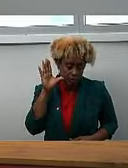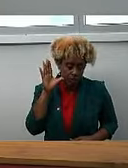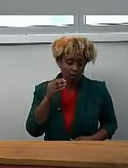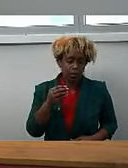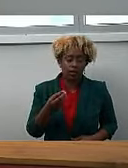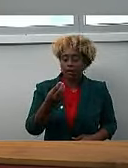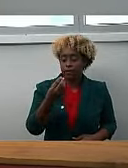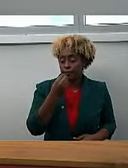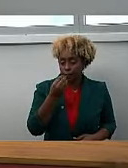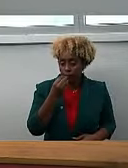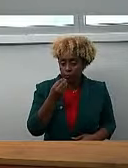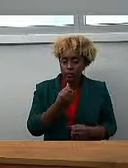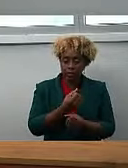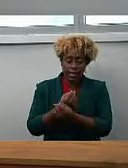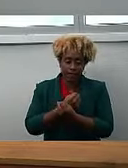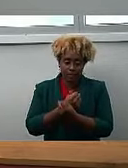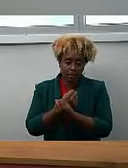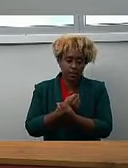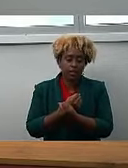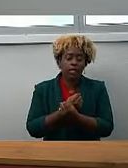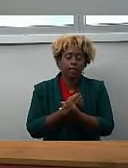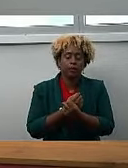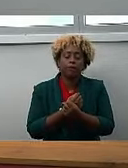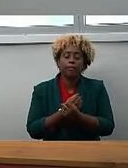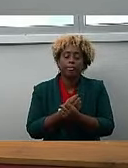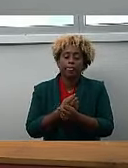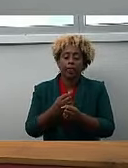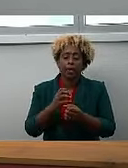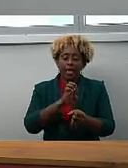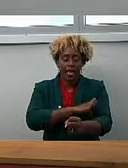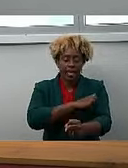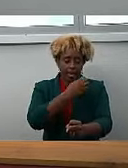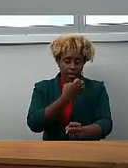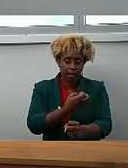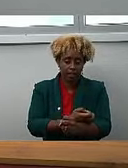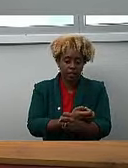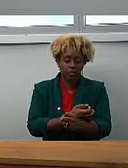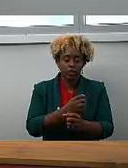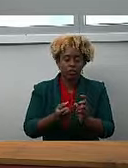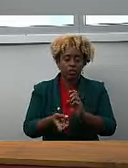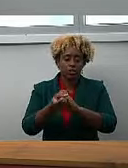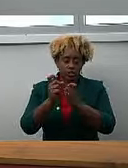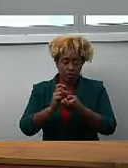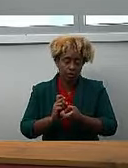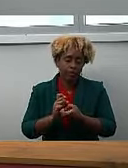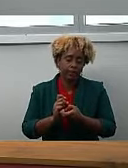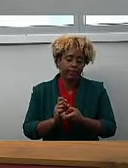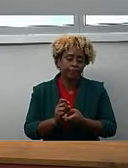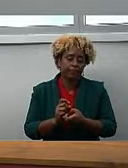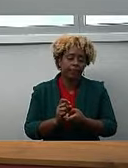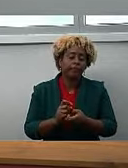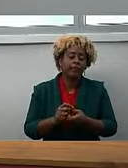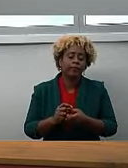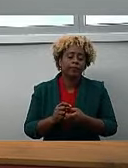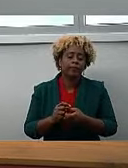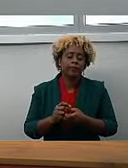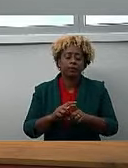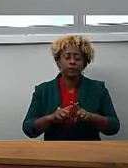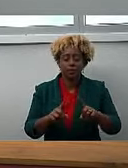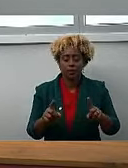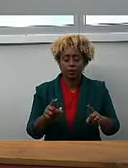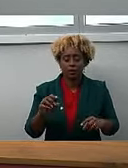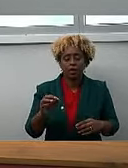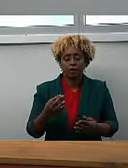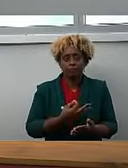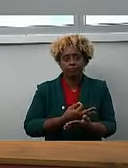six, energy transition and environmental sustainability, seventh, foreign policy and